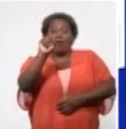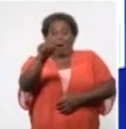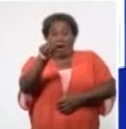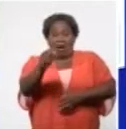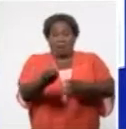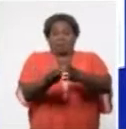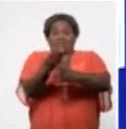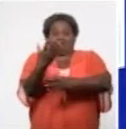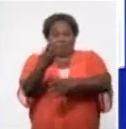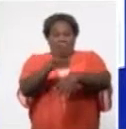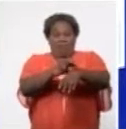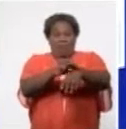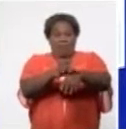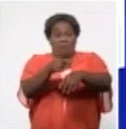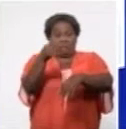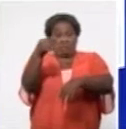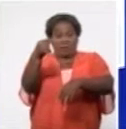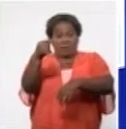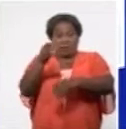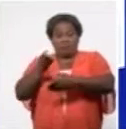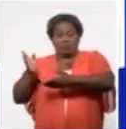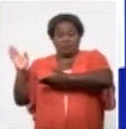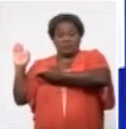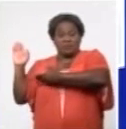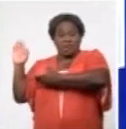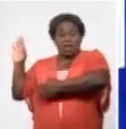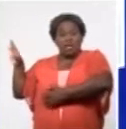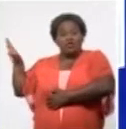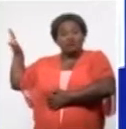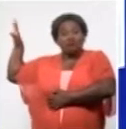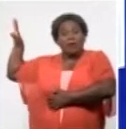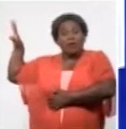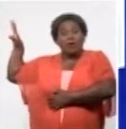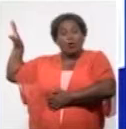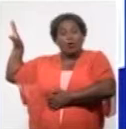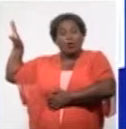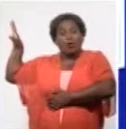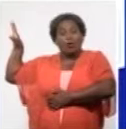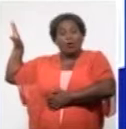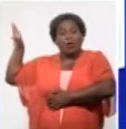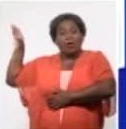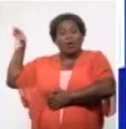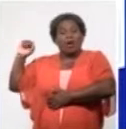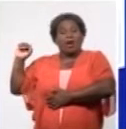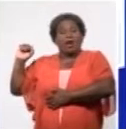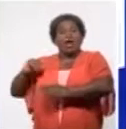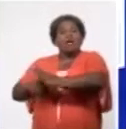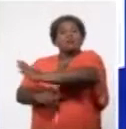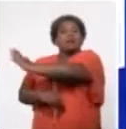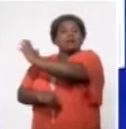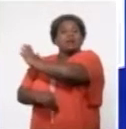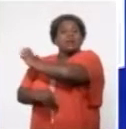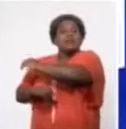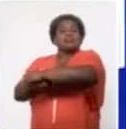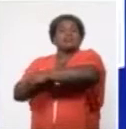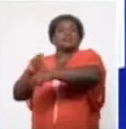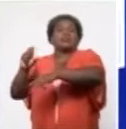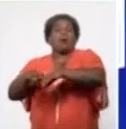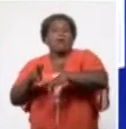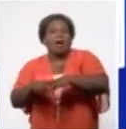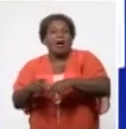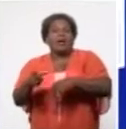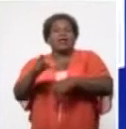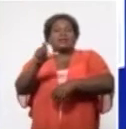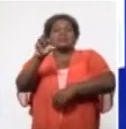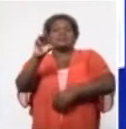The other area is the one that includes Cotorro, Cuatro Caminos, and isolated cases in Managua. We would like to ask all